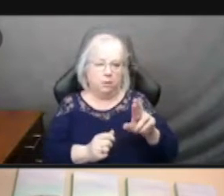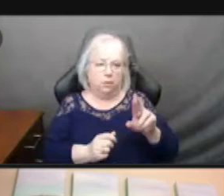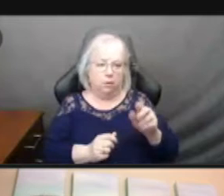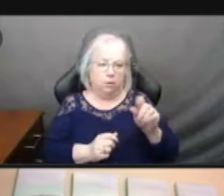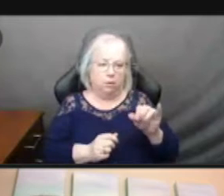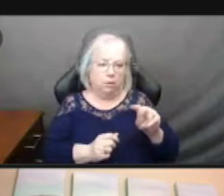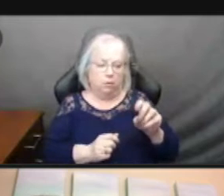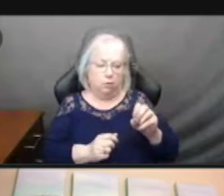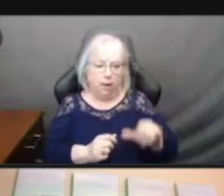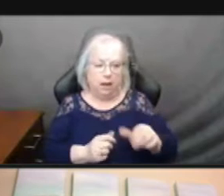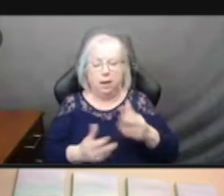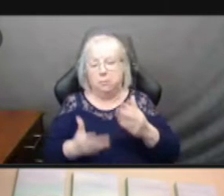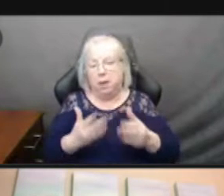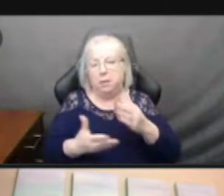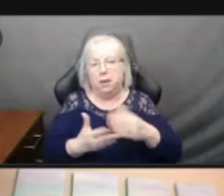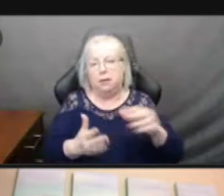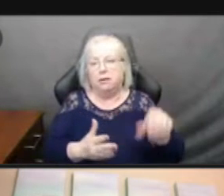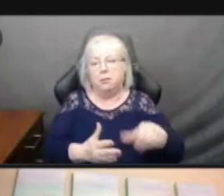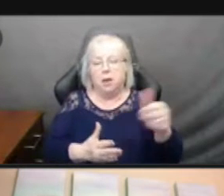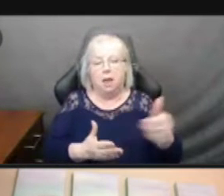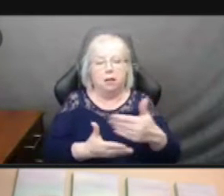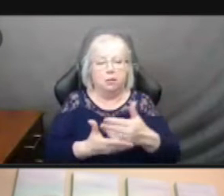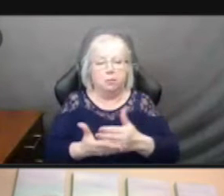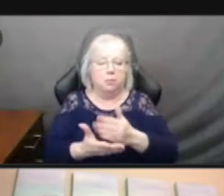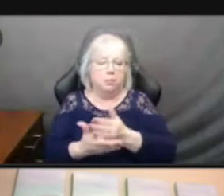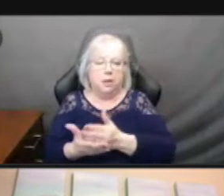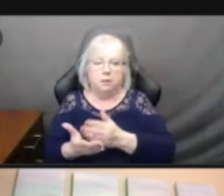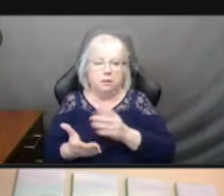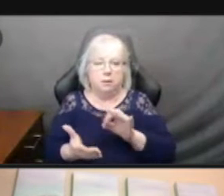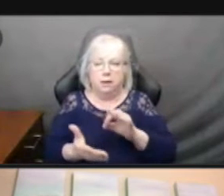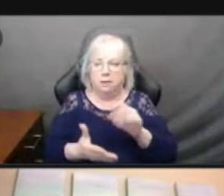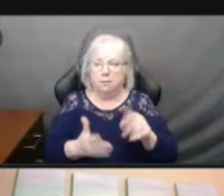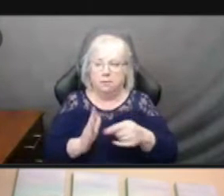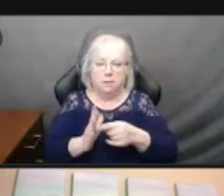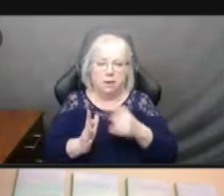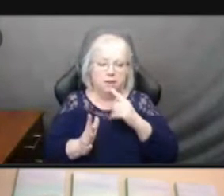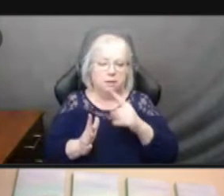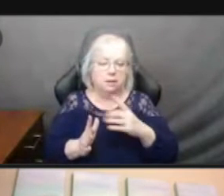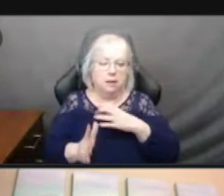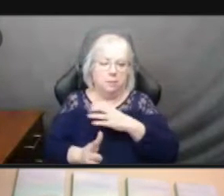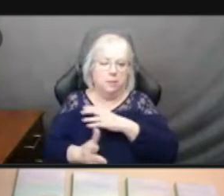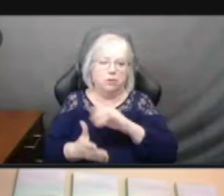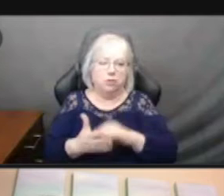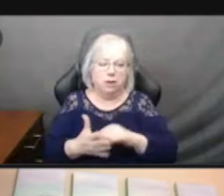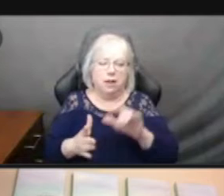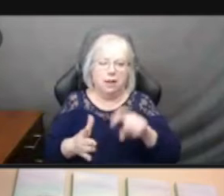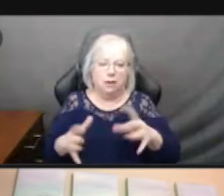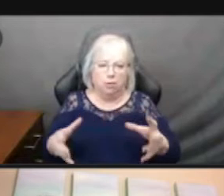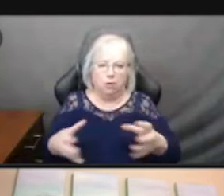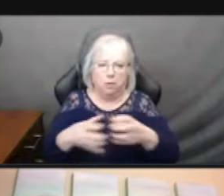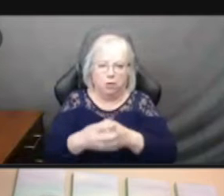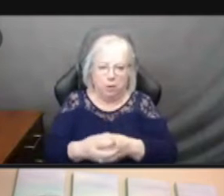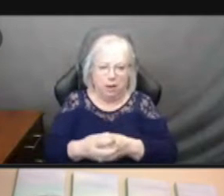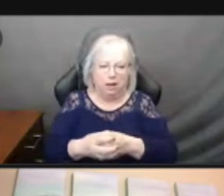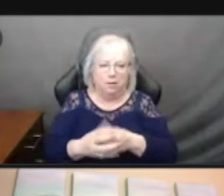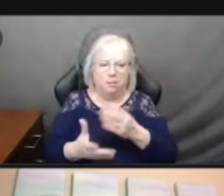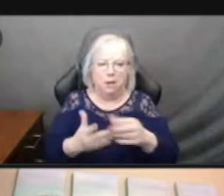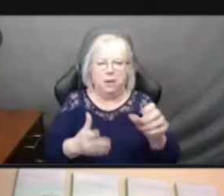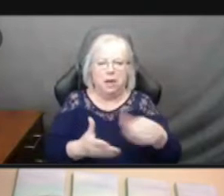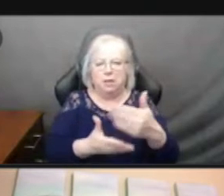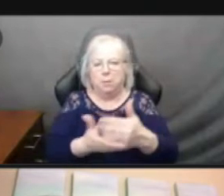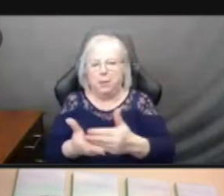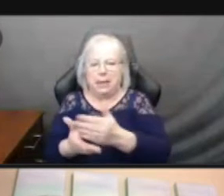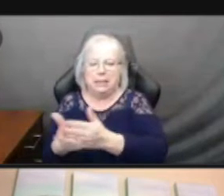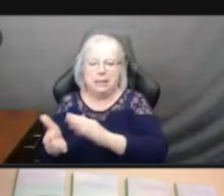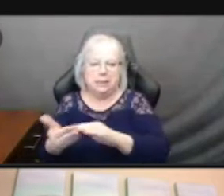may be some other pieces of this commission that need to come together. There might be other pieces of city